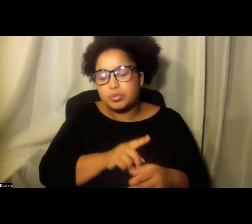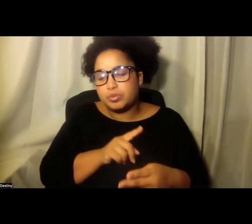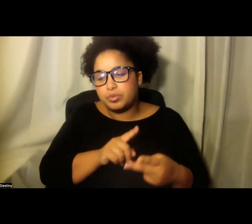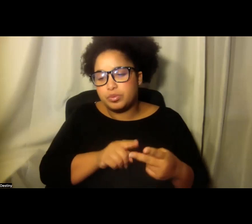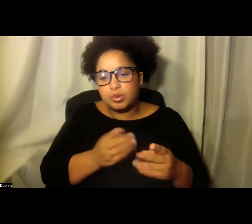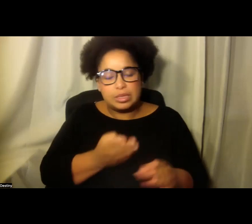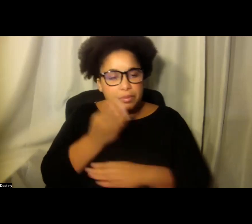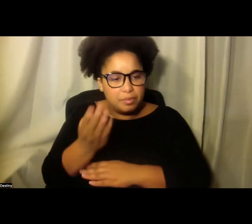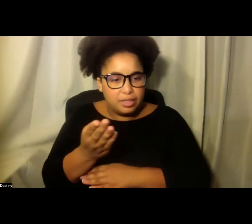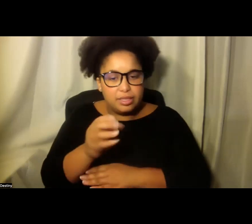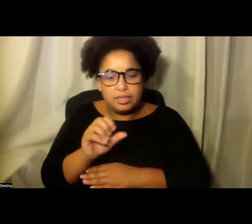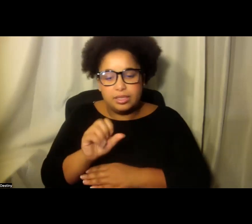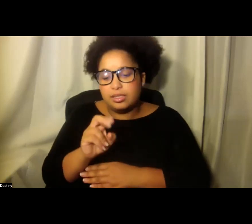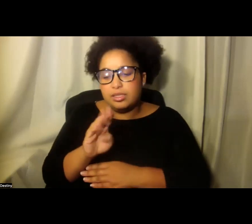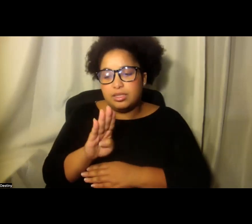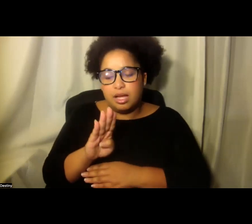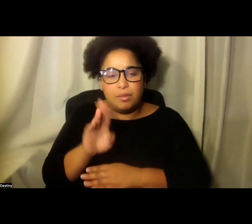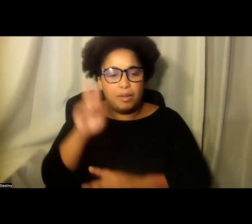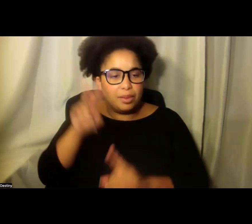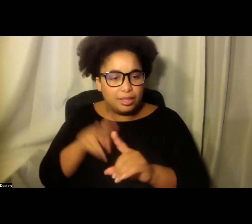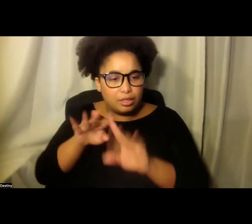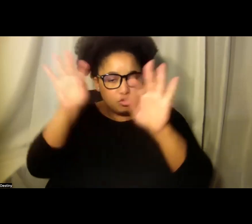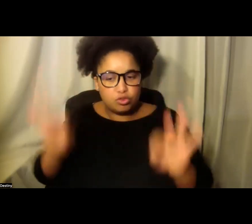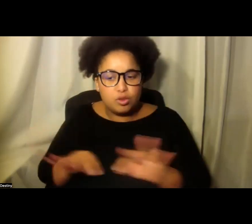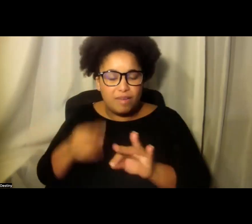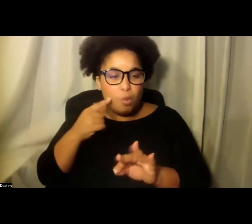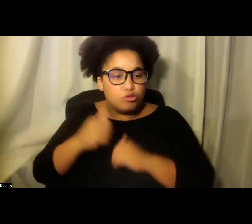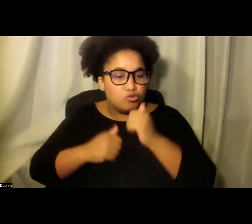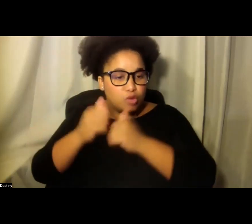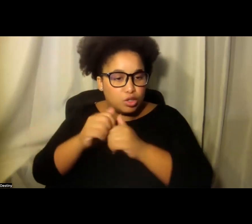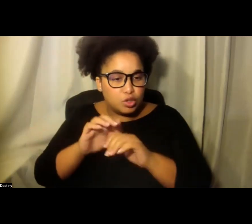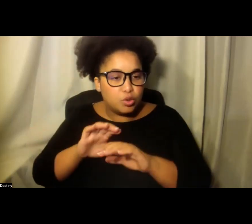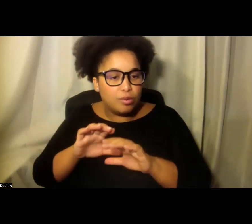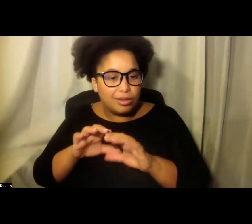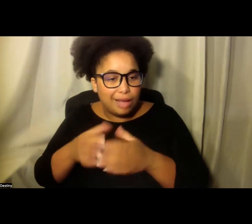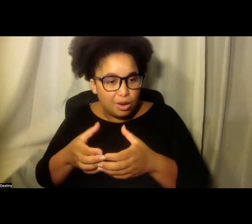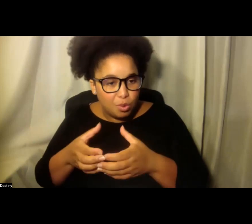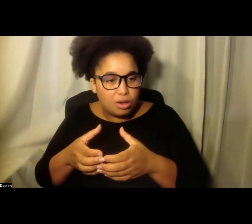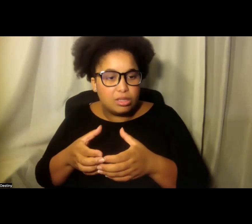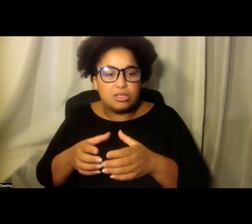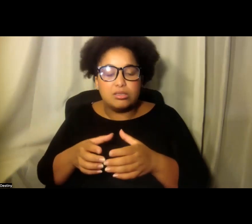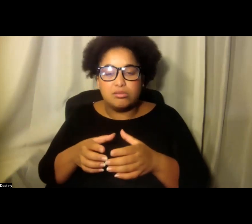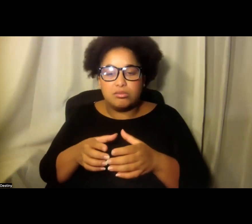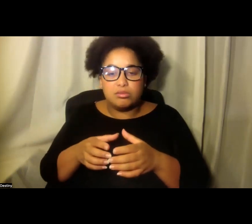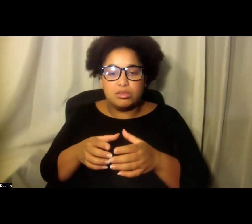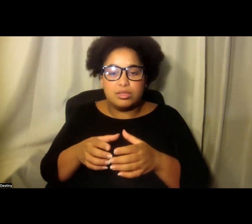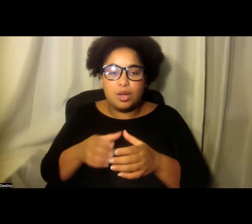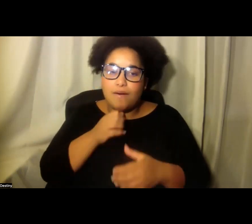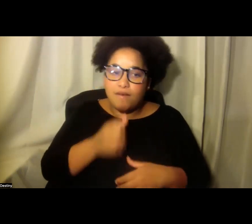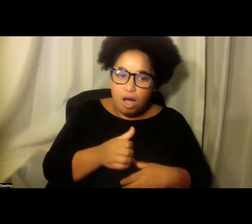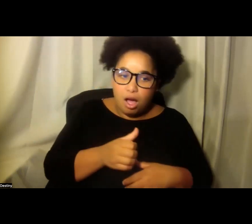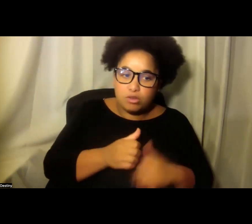We submitted a sub-application for the structural category. As Glenn described, there were